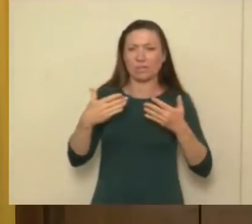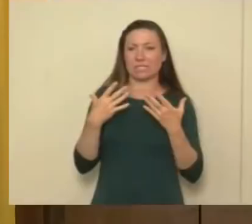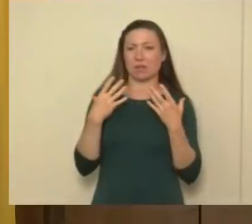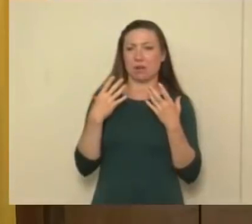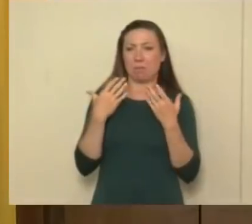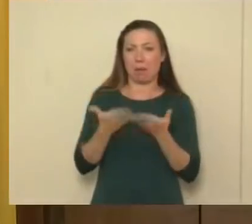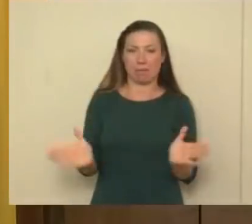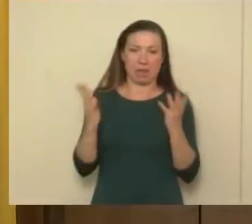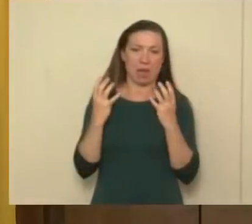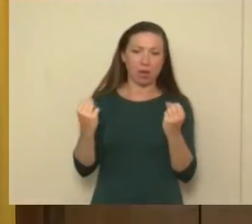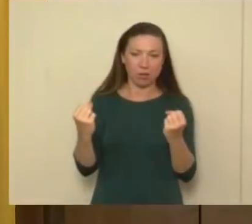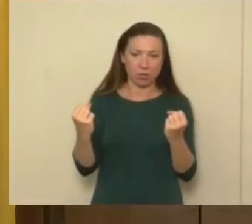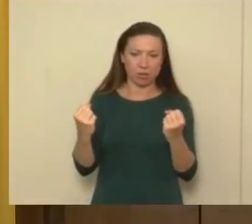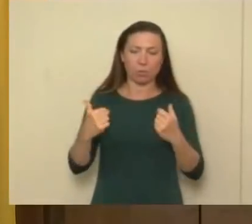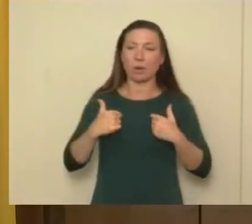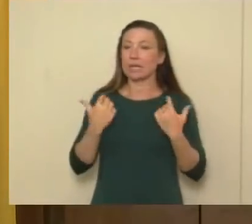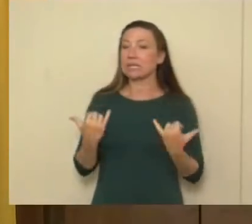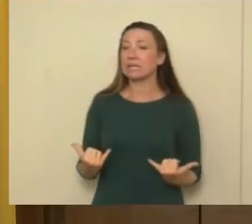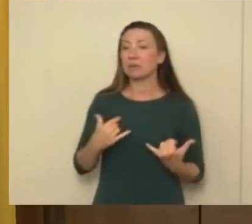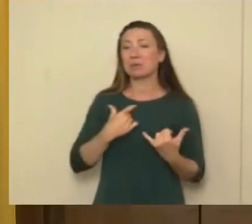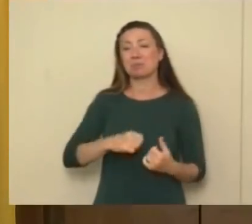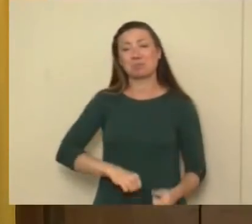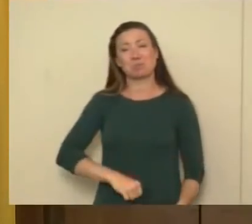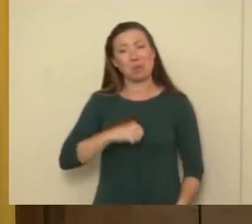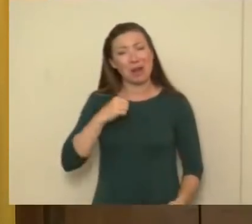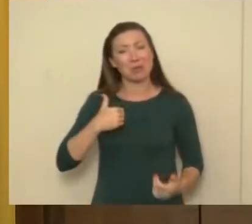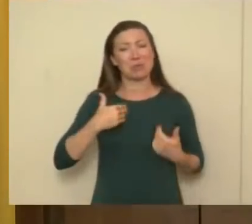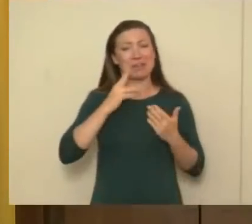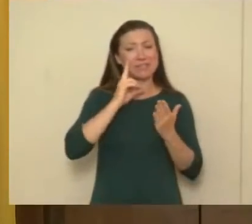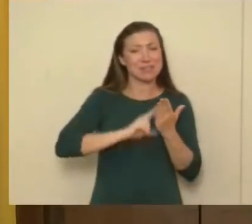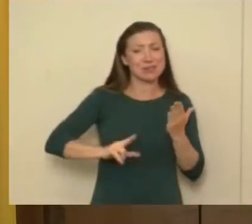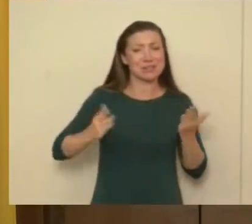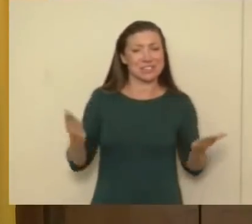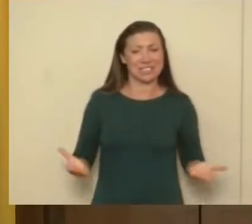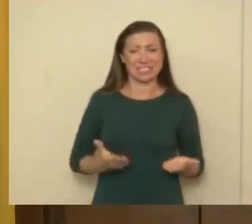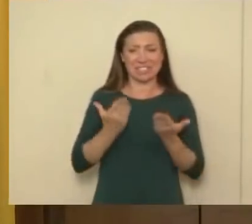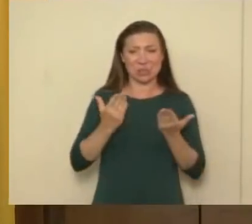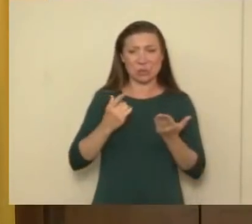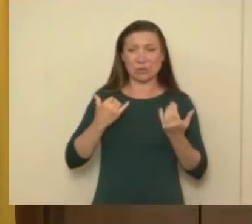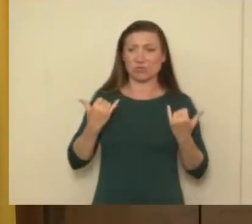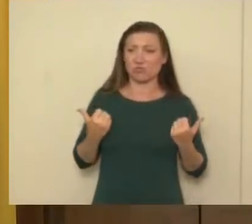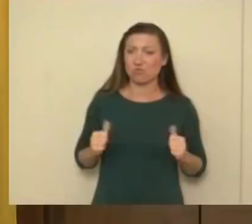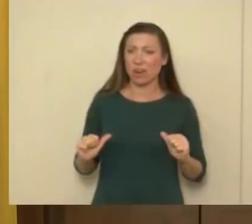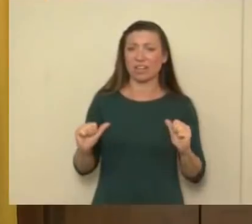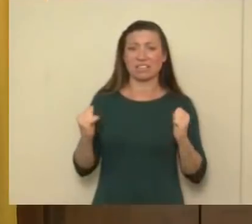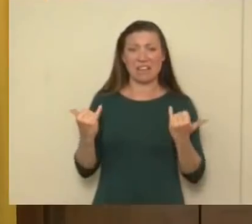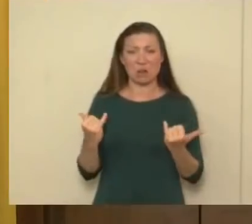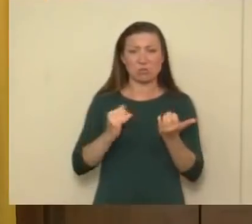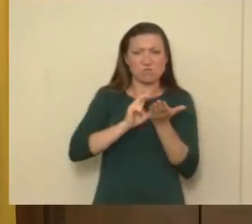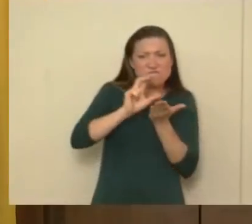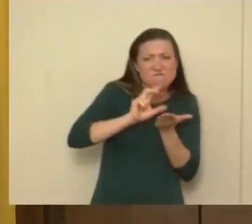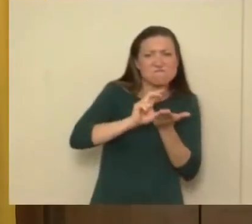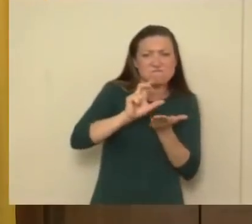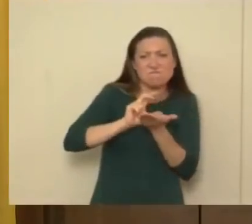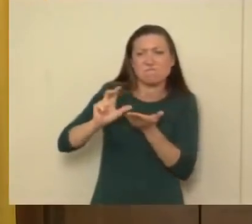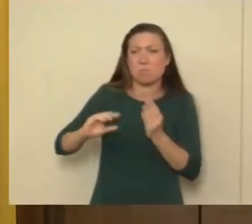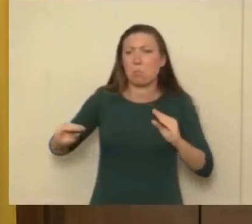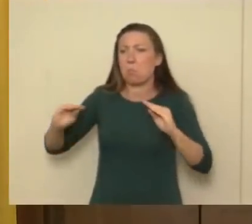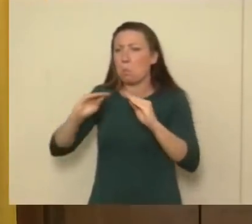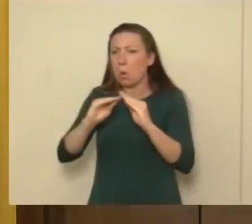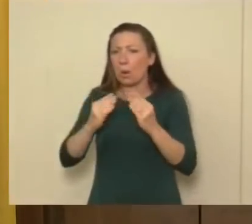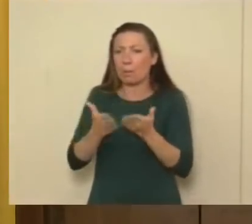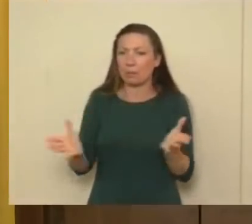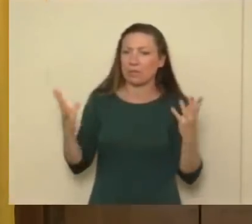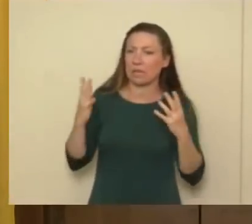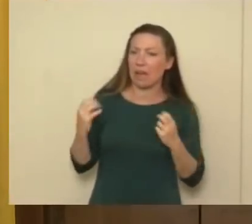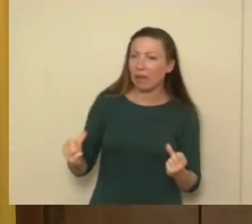fiercely dedicated to making sure that we keep investing and building in public health. I would hope to think that she sees the benefits